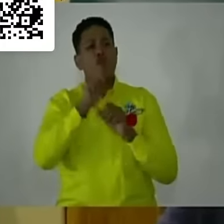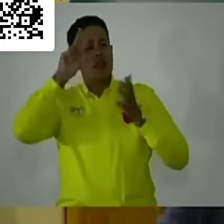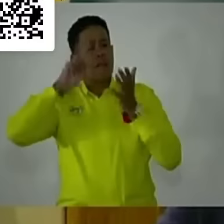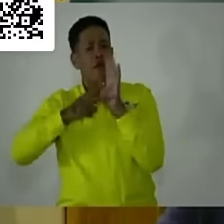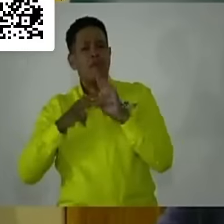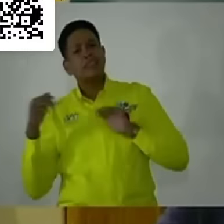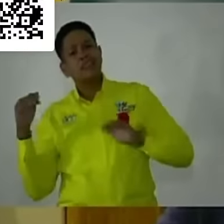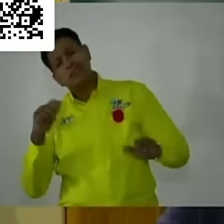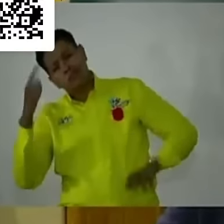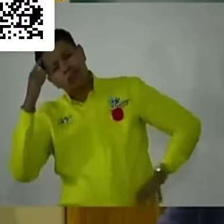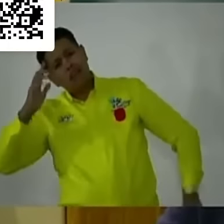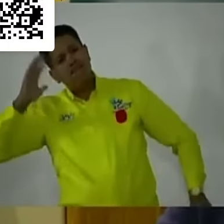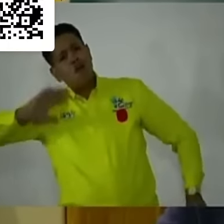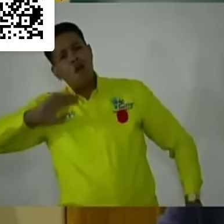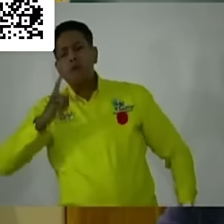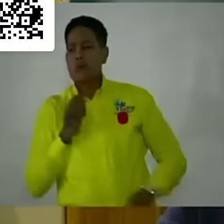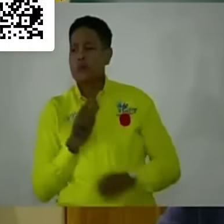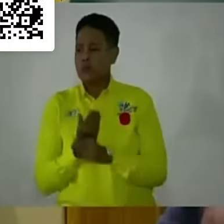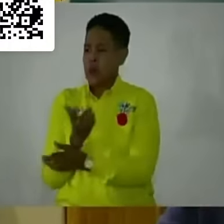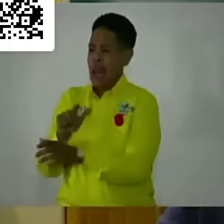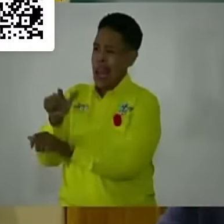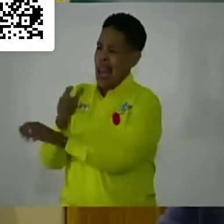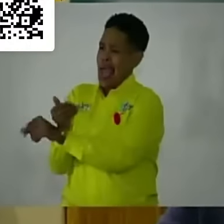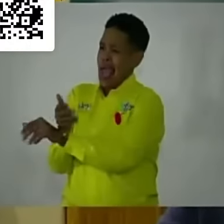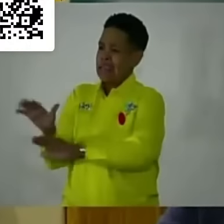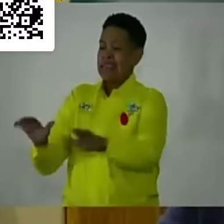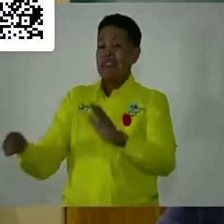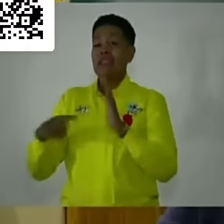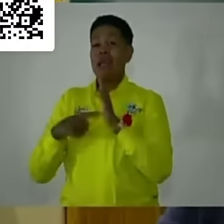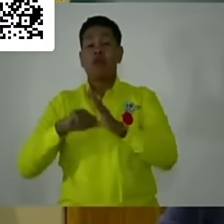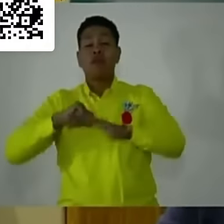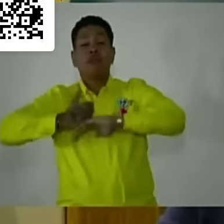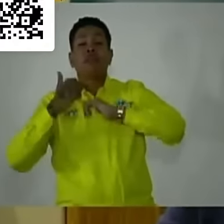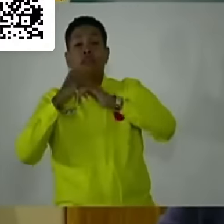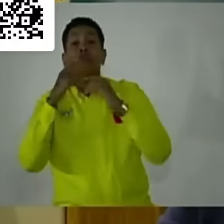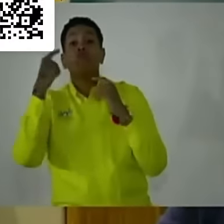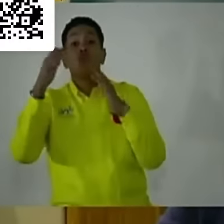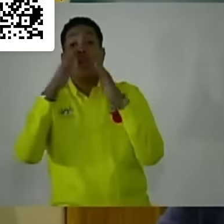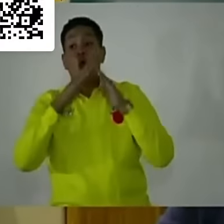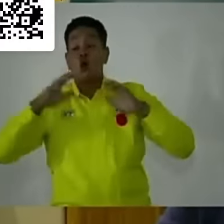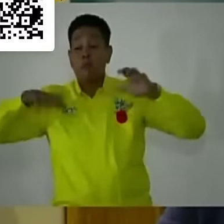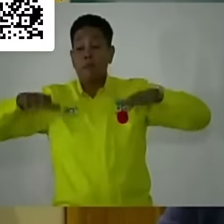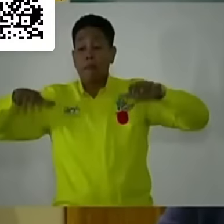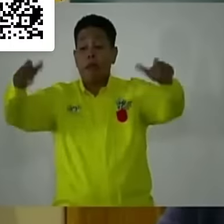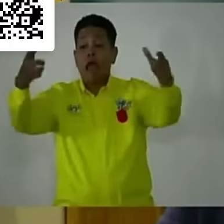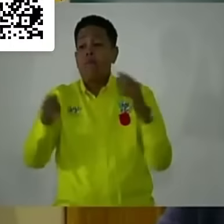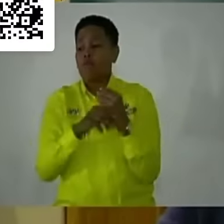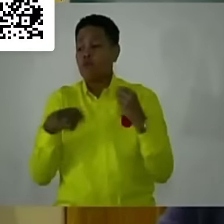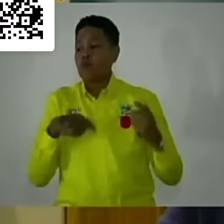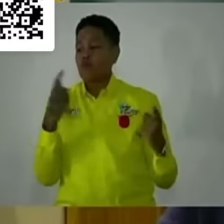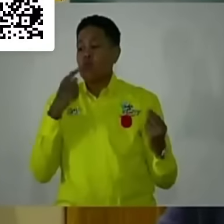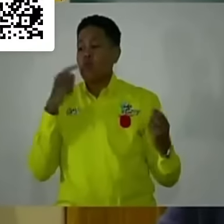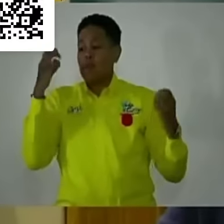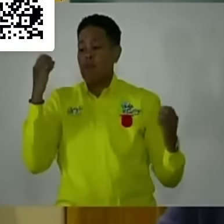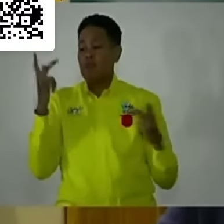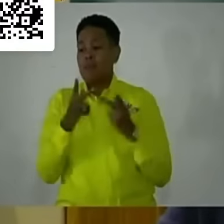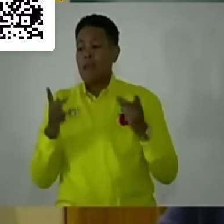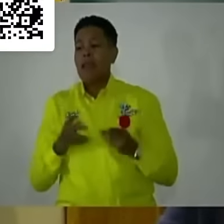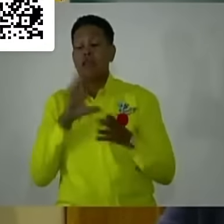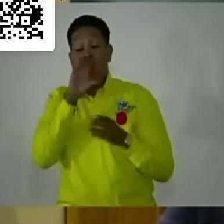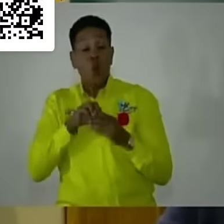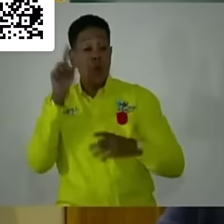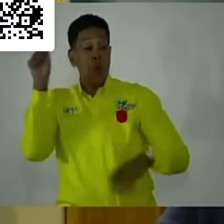repurpose former bauxite lands, and that model is by establishing greenhouse clusters, which we've done in multiple places,